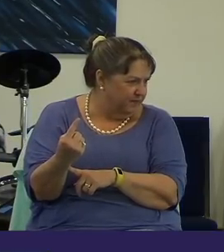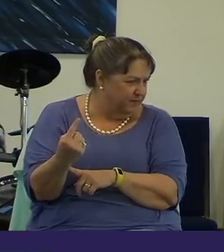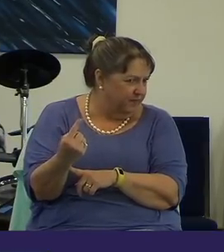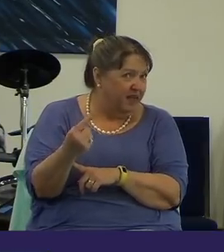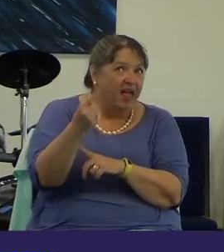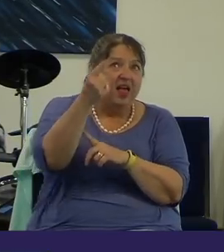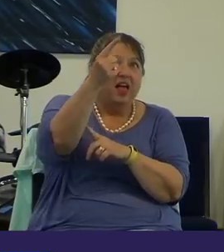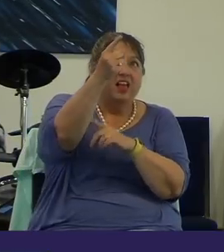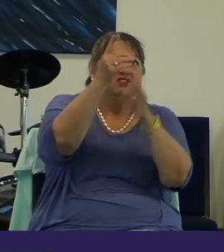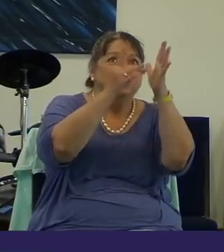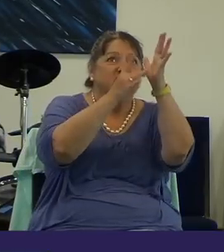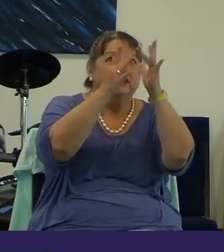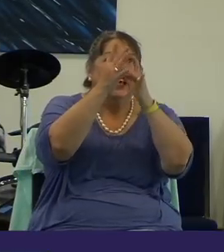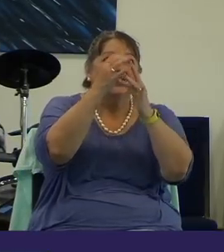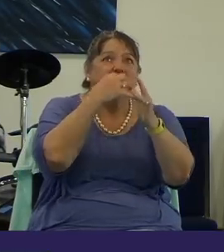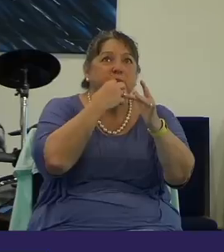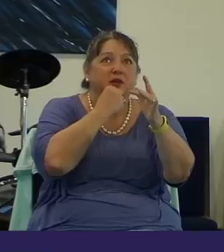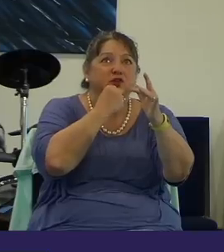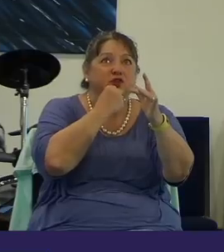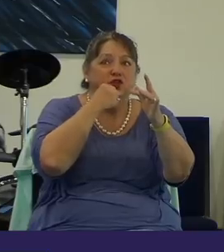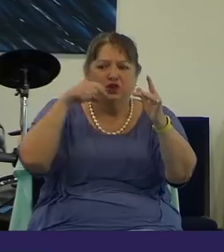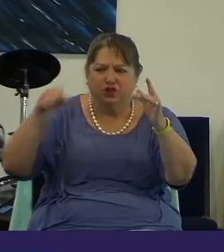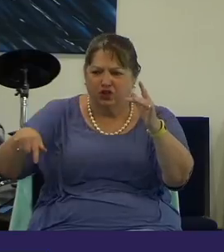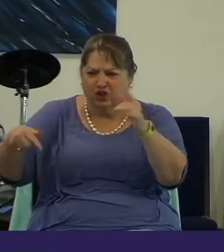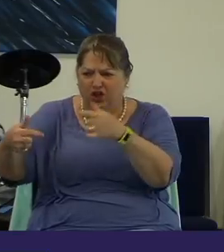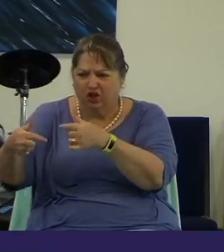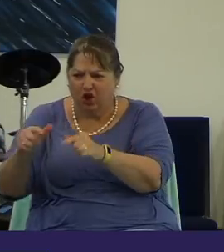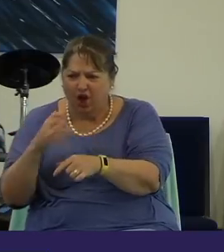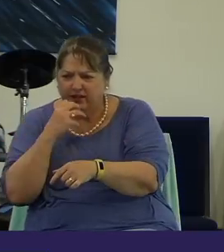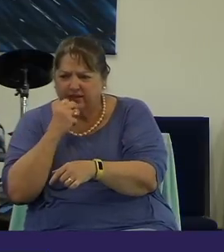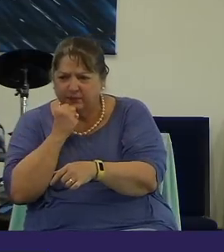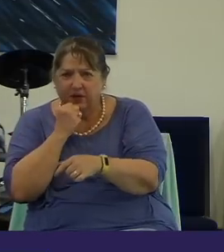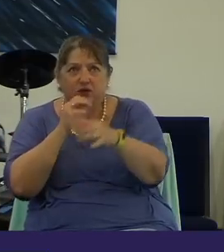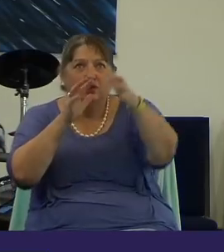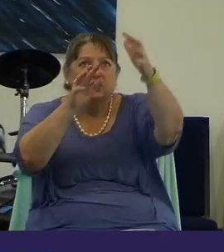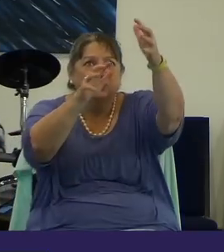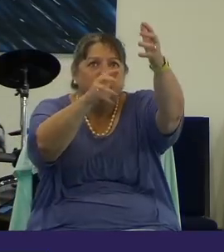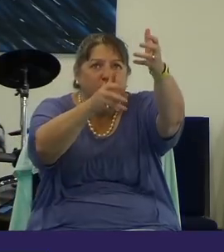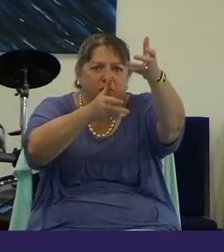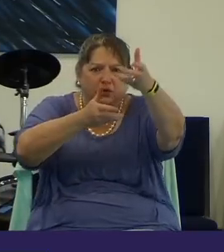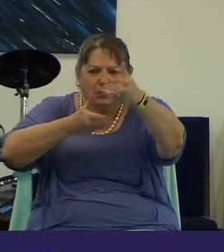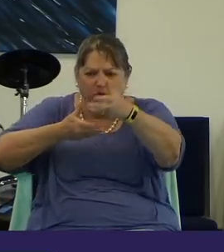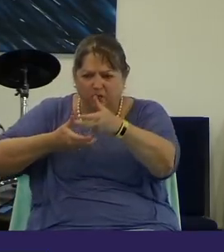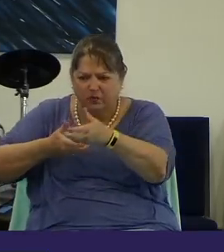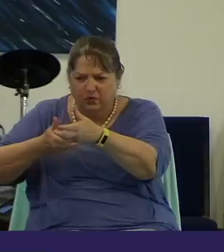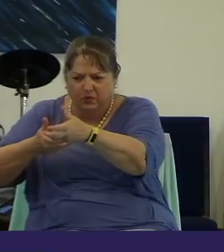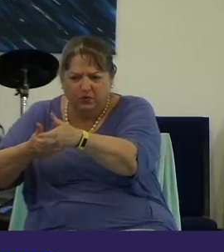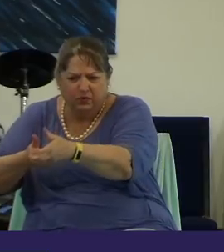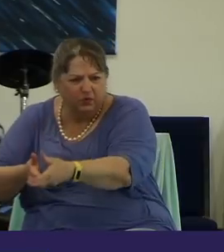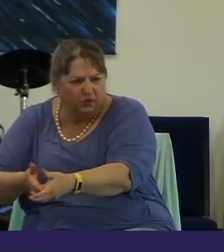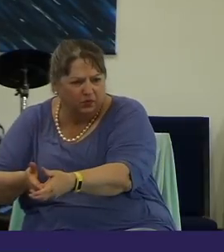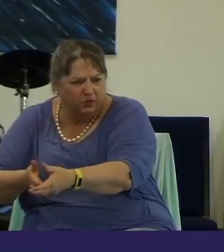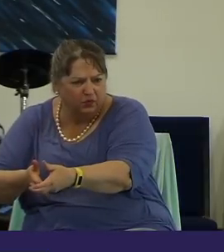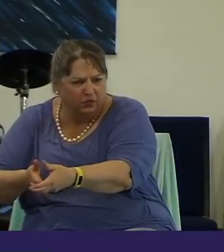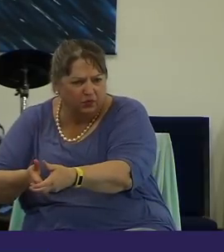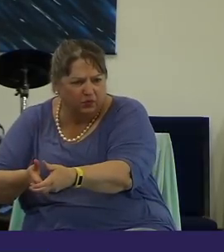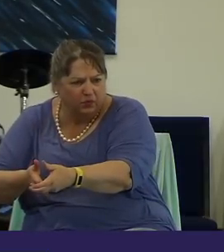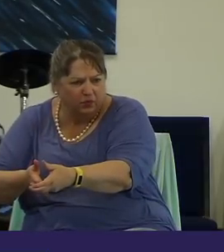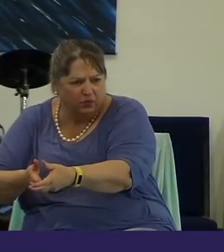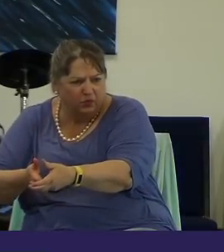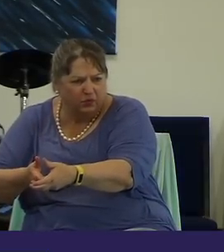was placed in that garden. It was a special garden because 3 days later,